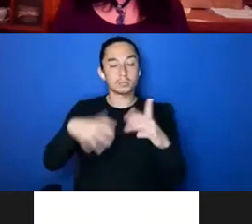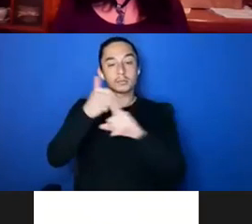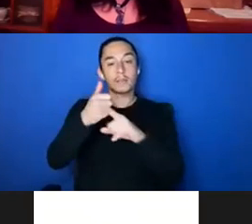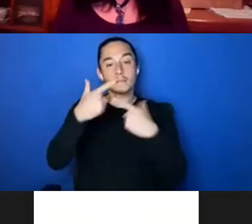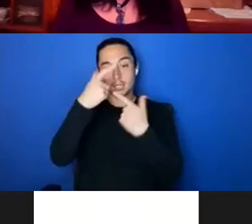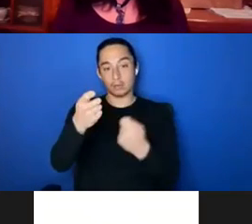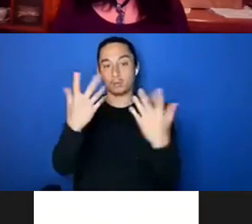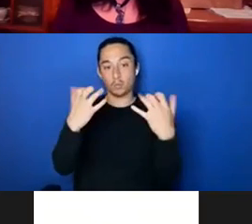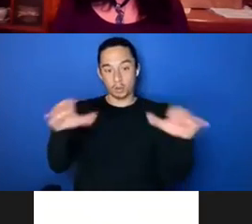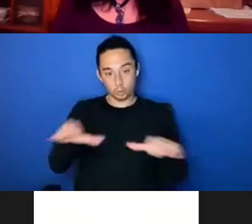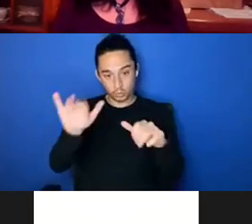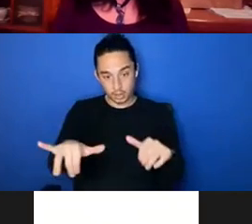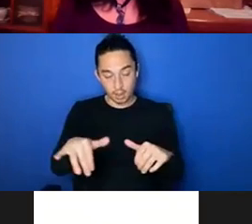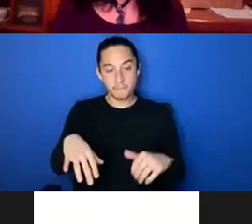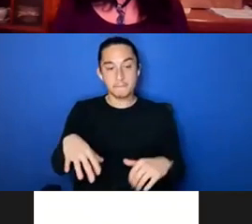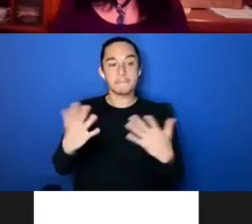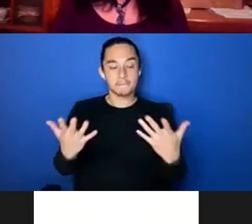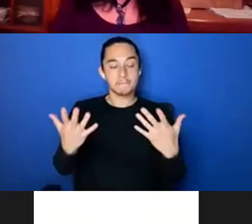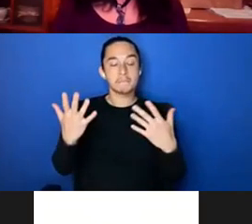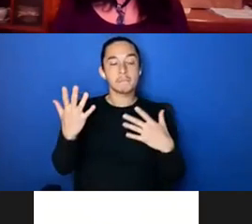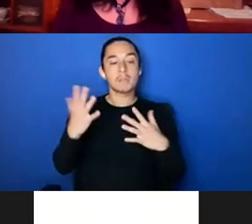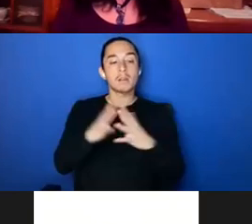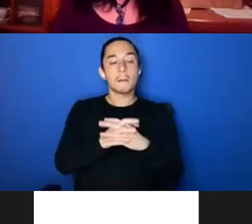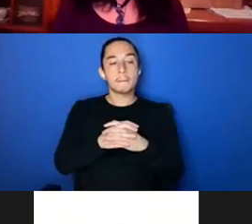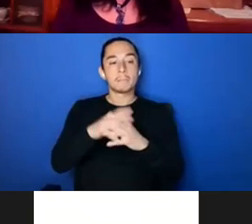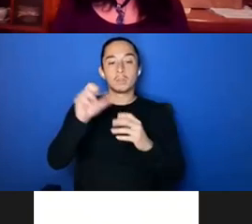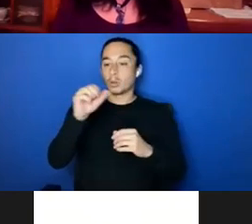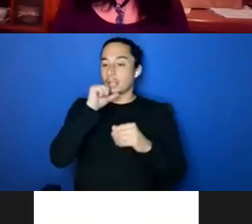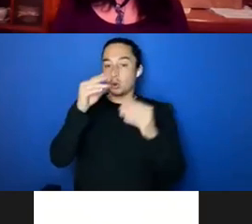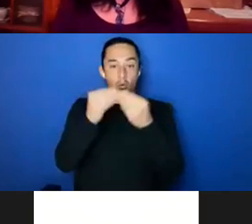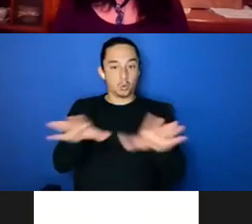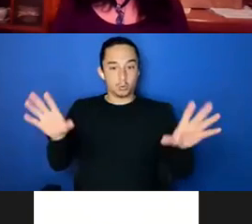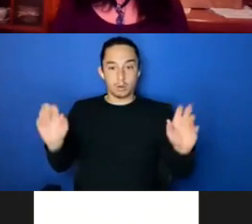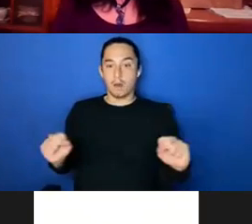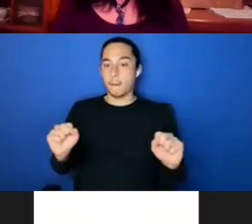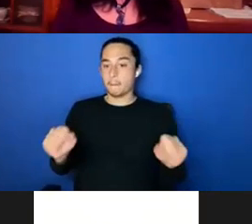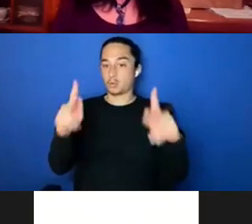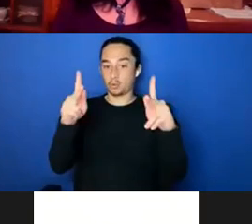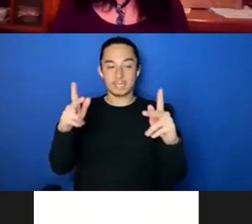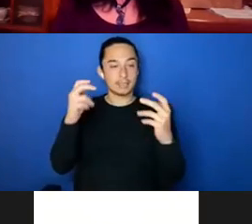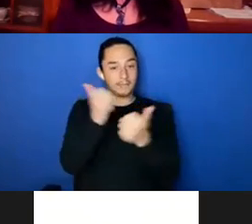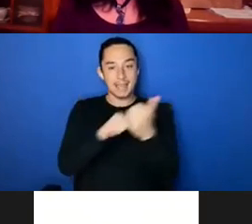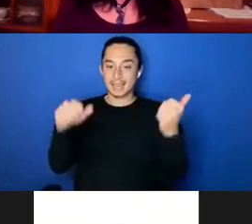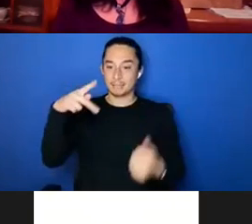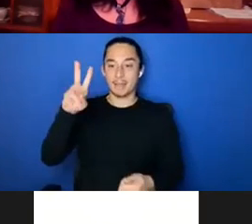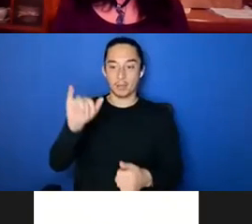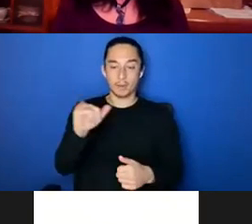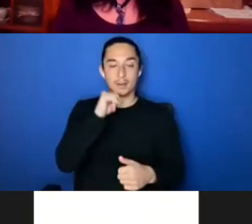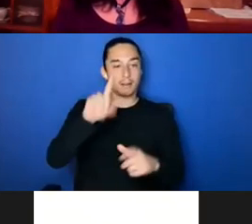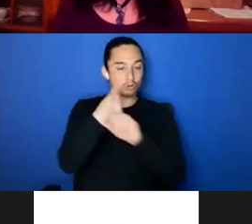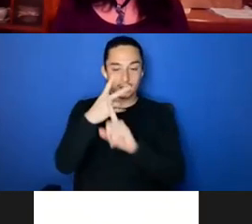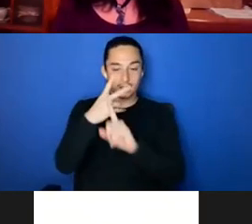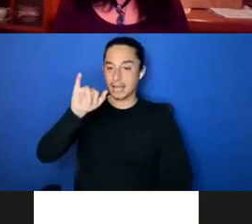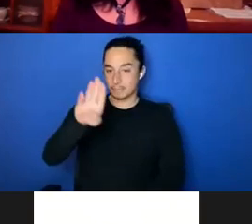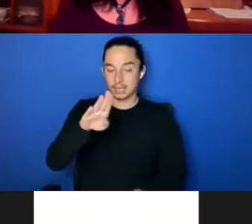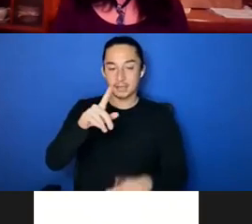that, so that they do not lose out on opportunities of any of the pathways, not just the IB pathway,